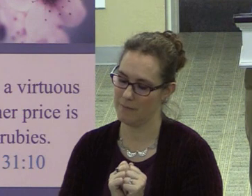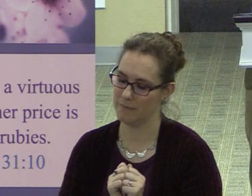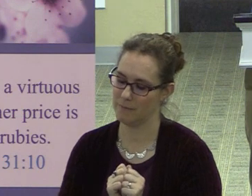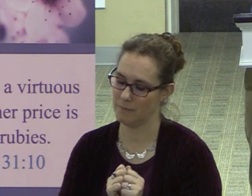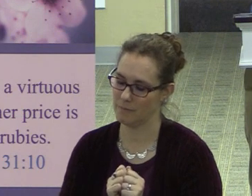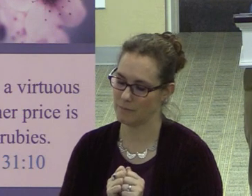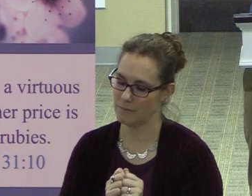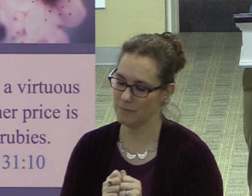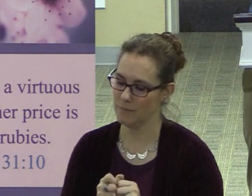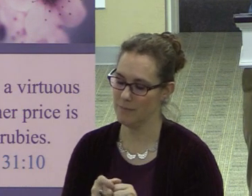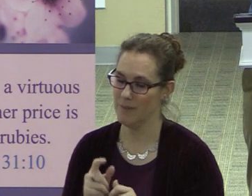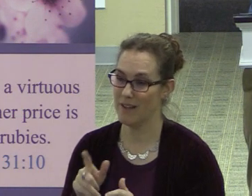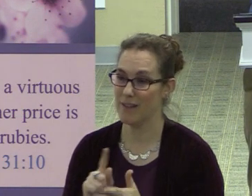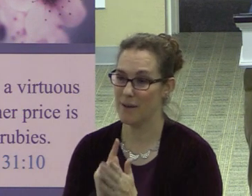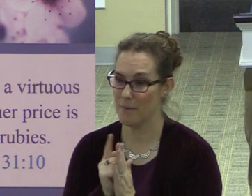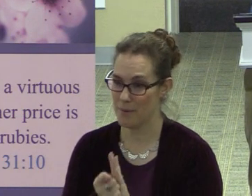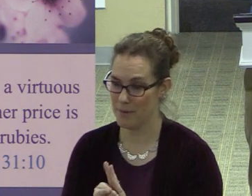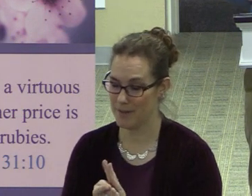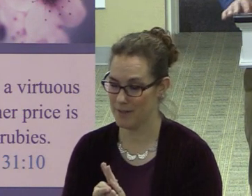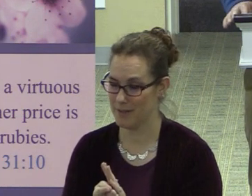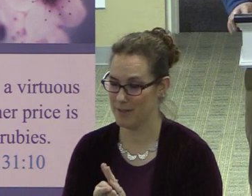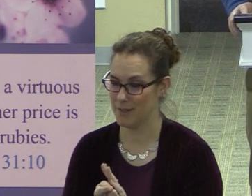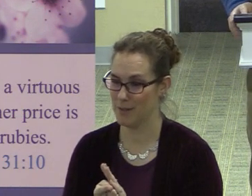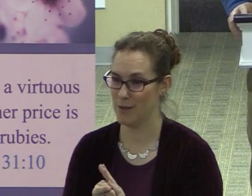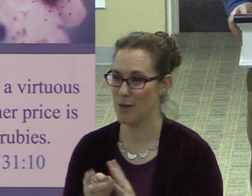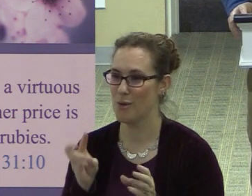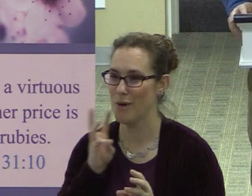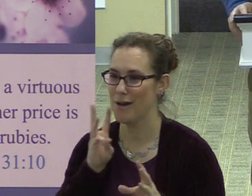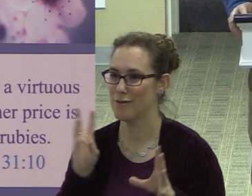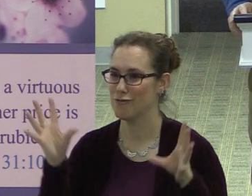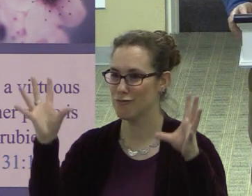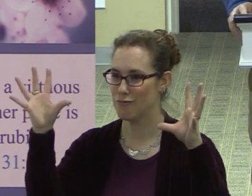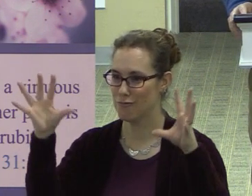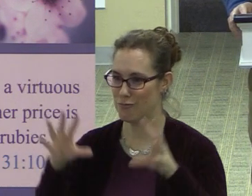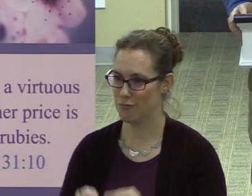At that moment, the waters came down.